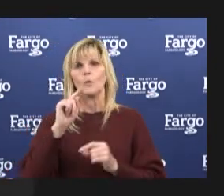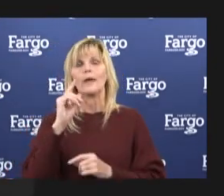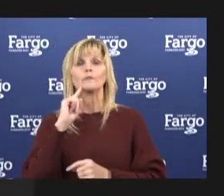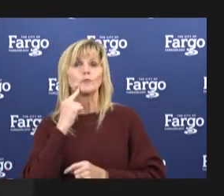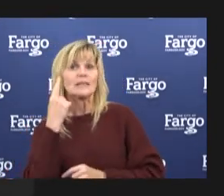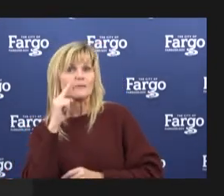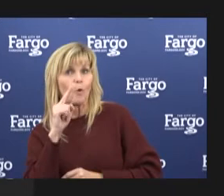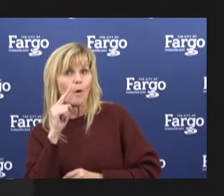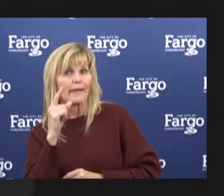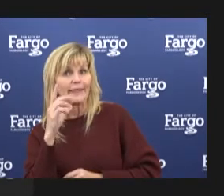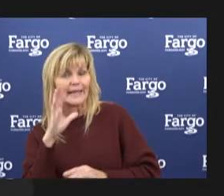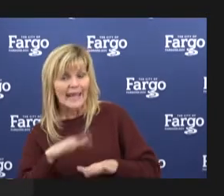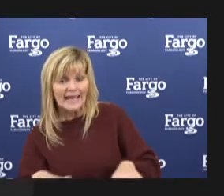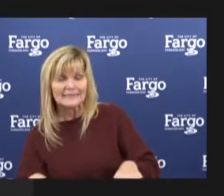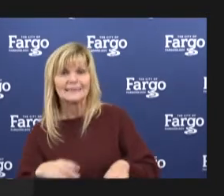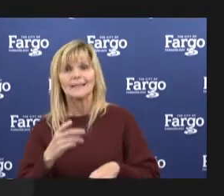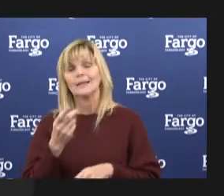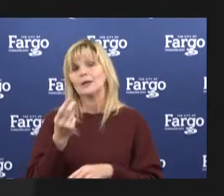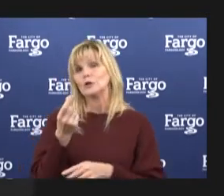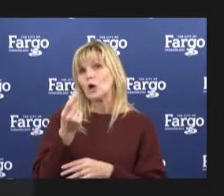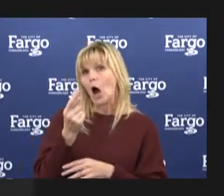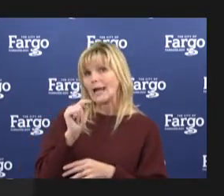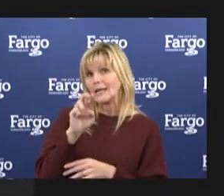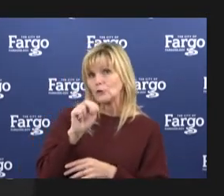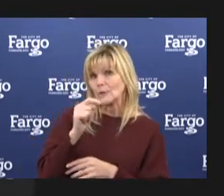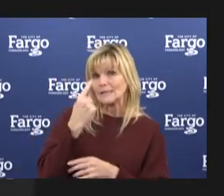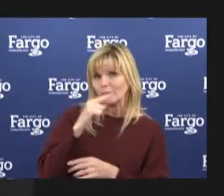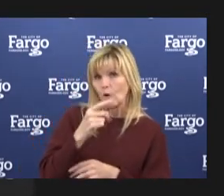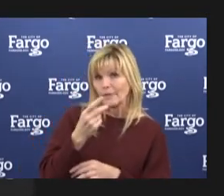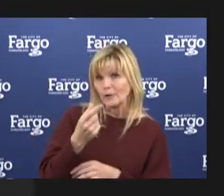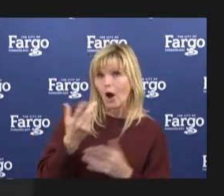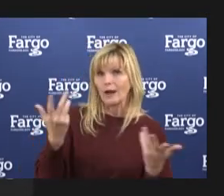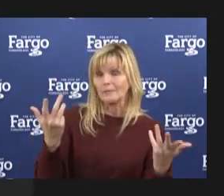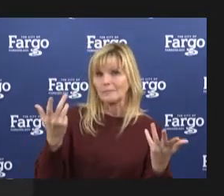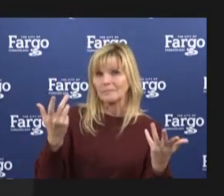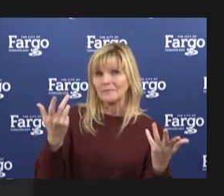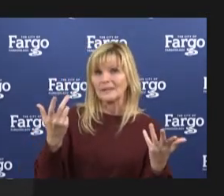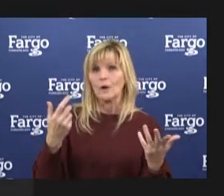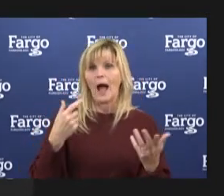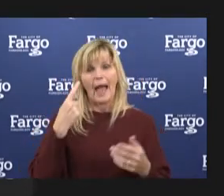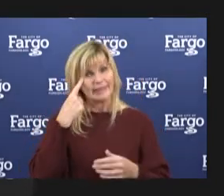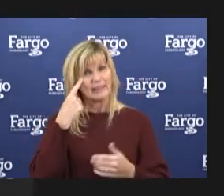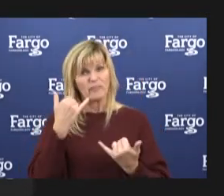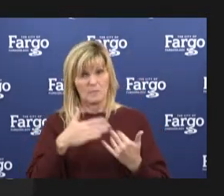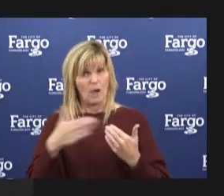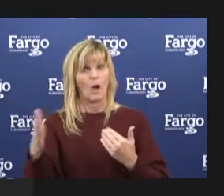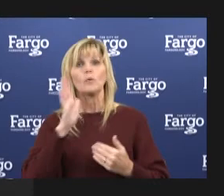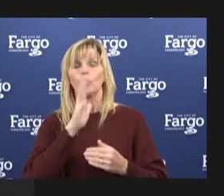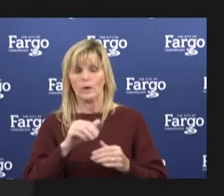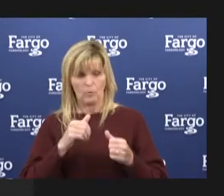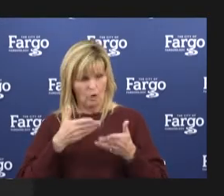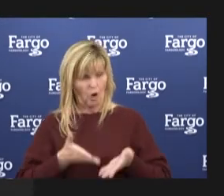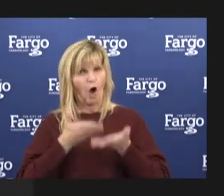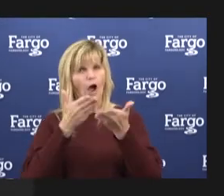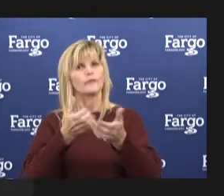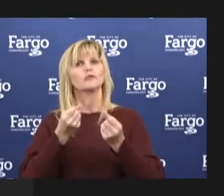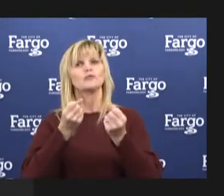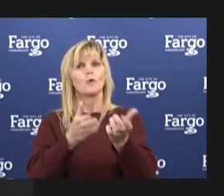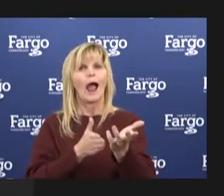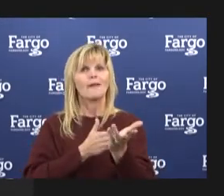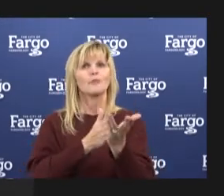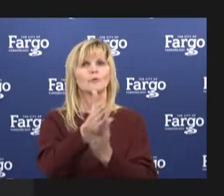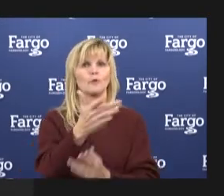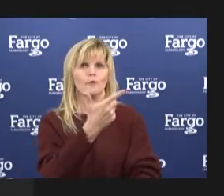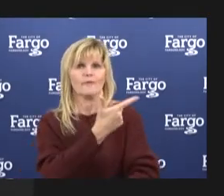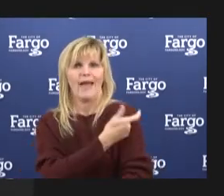doggy biscuits. So I'm not sure that we'll ever go away from offering drive-through flu vaccines. I want to thank